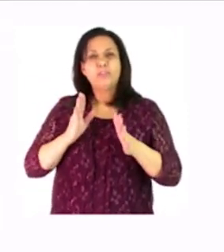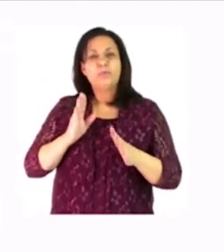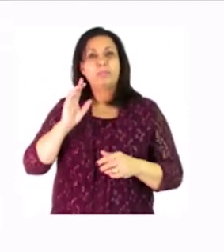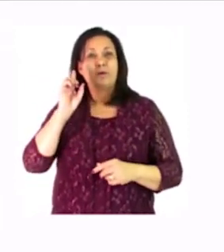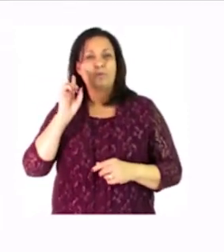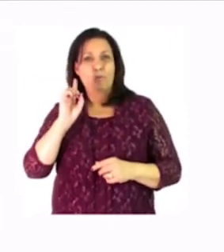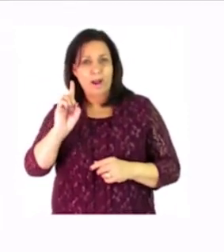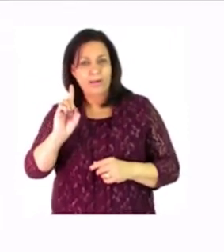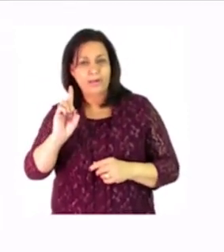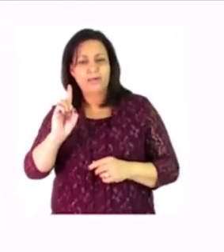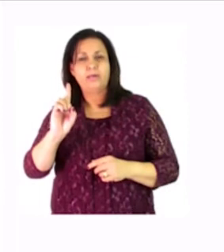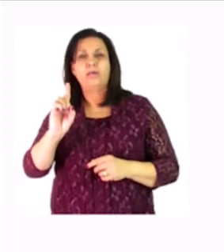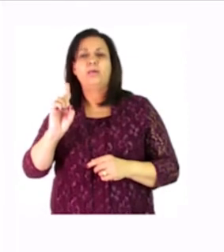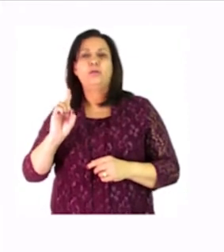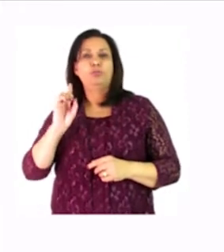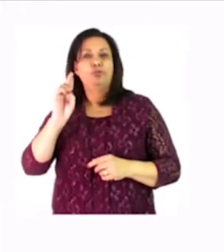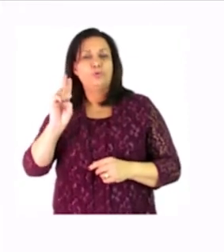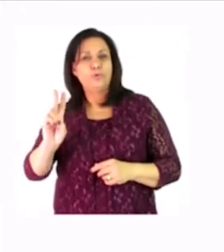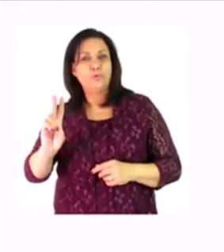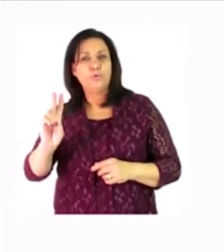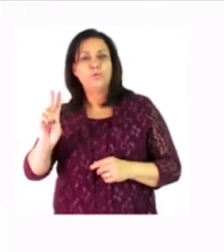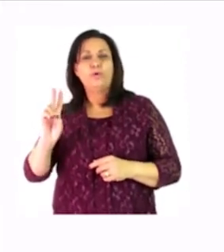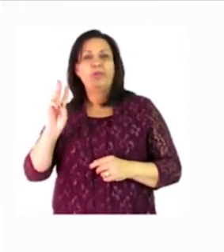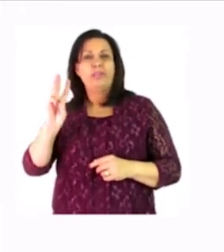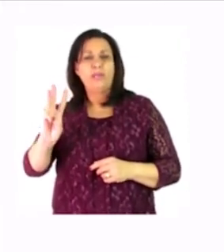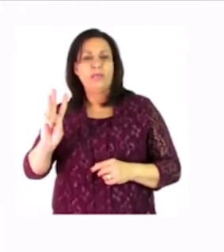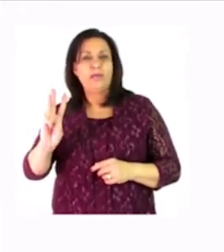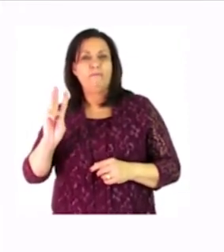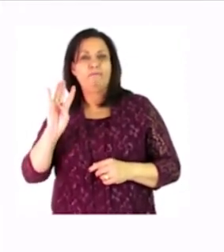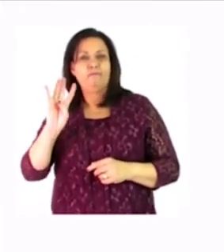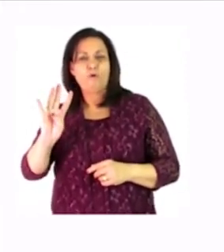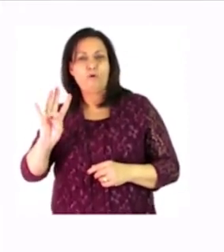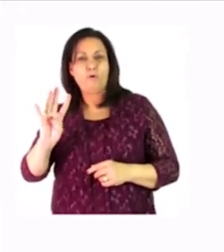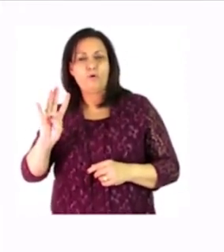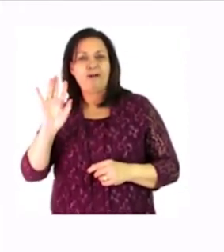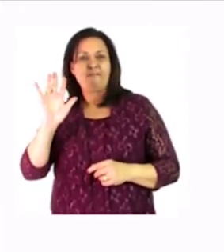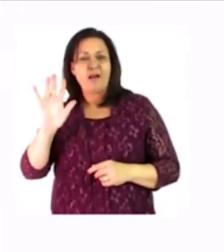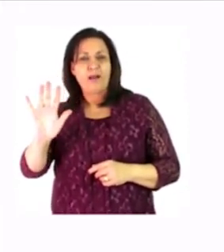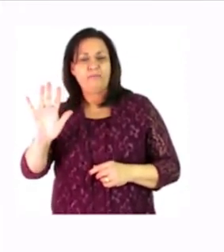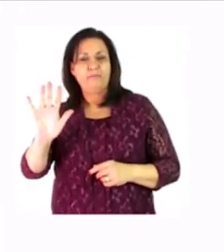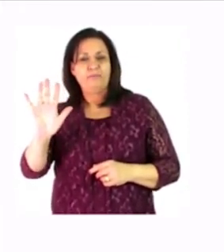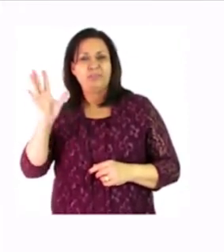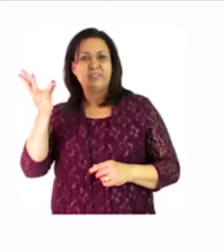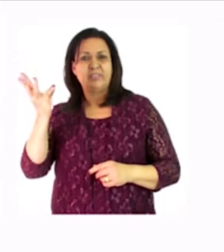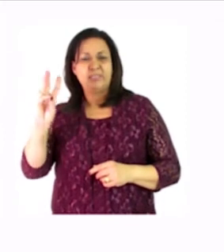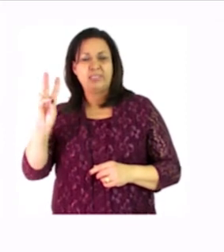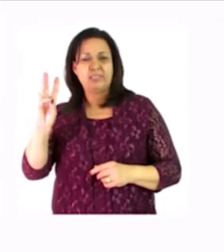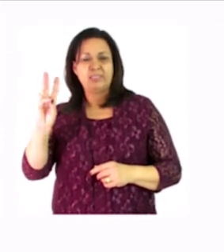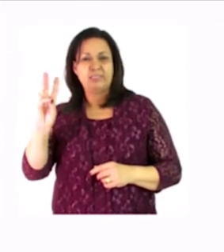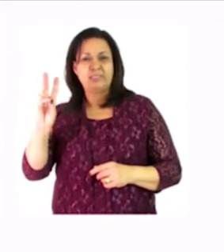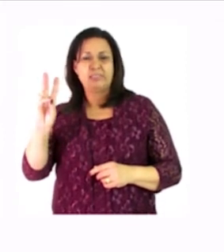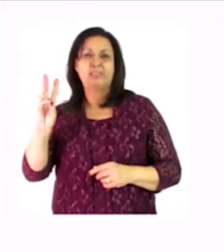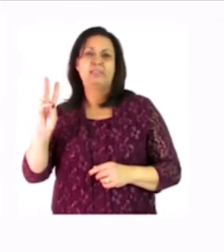from one two three four five six